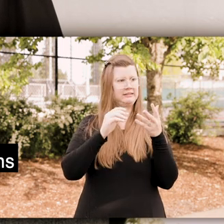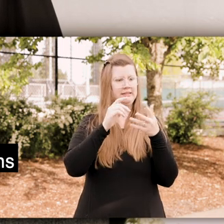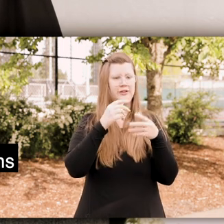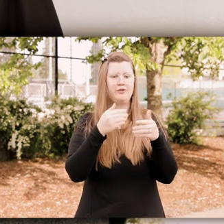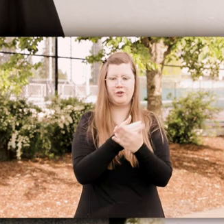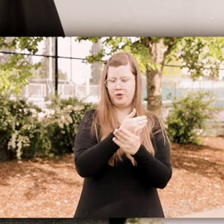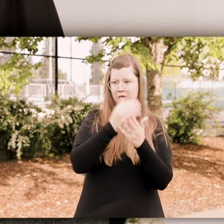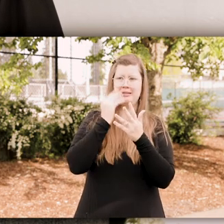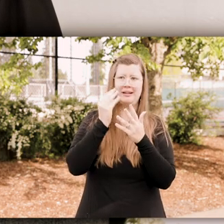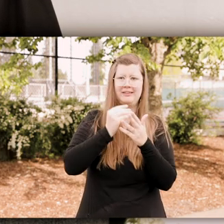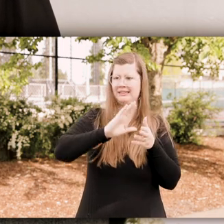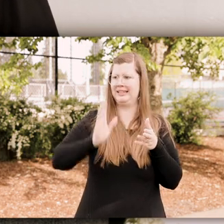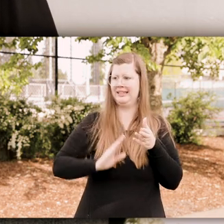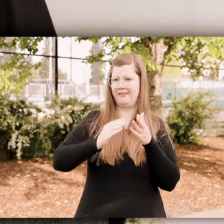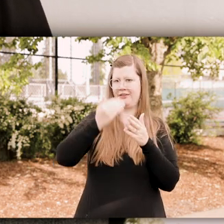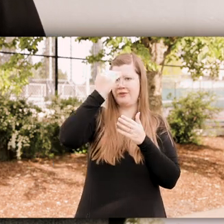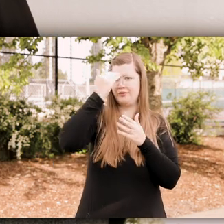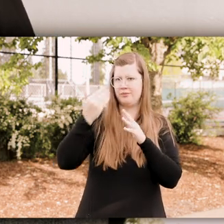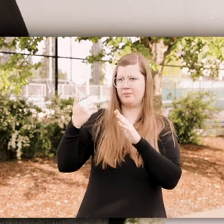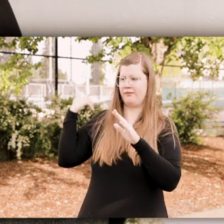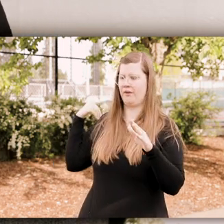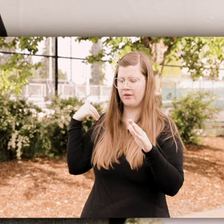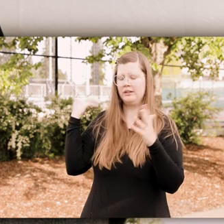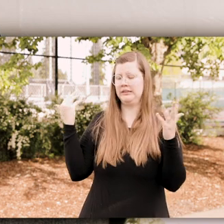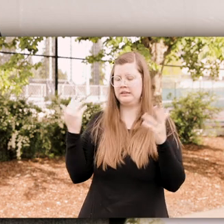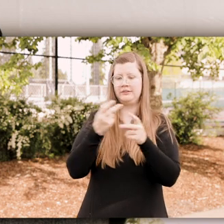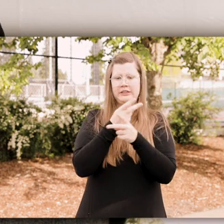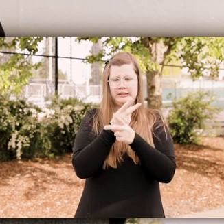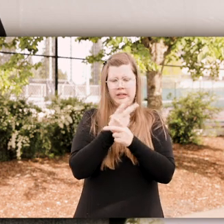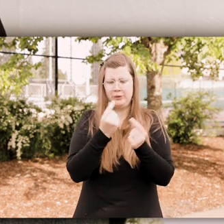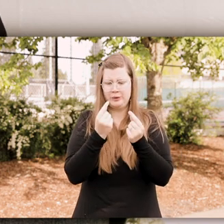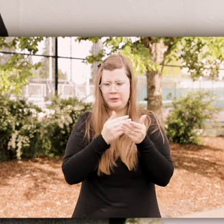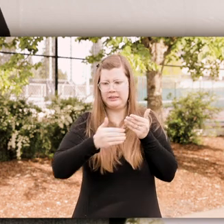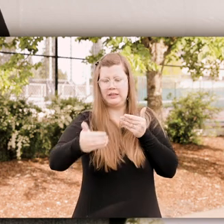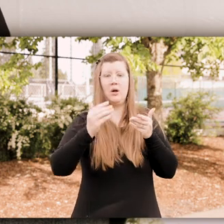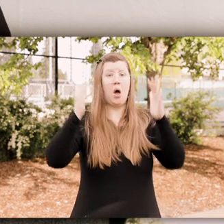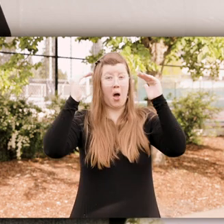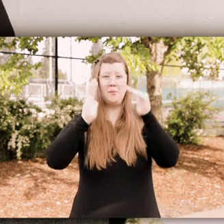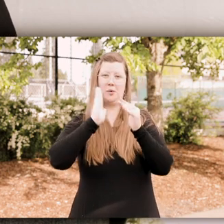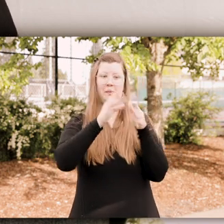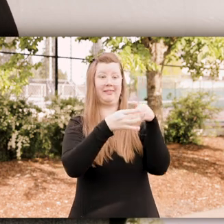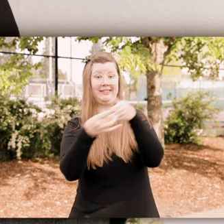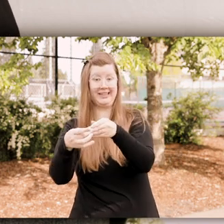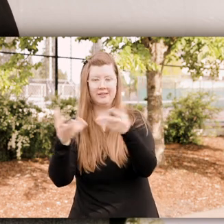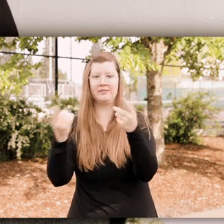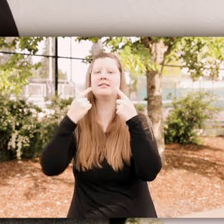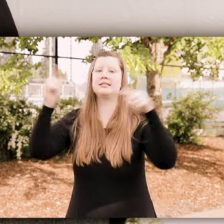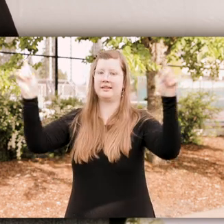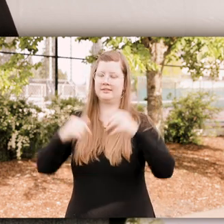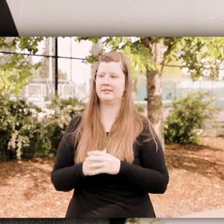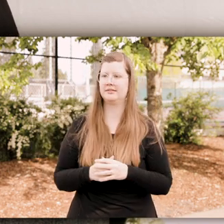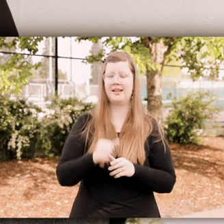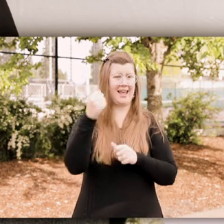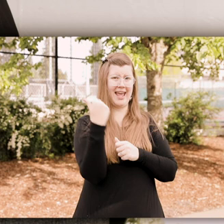creating plans that we hope will lead us to some form of success. There are innumerable paths in anyone's